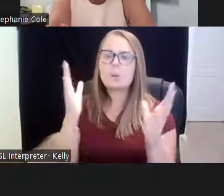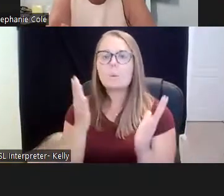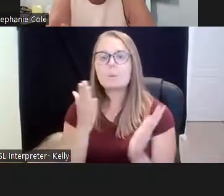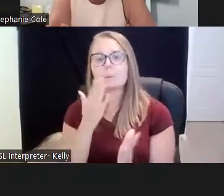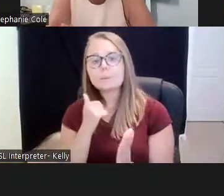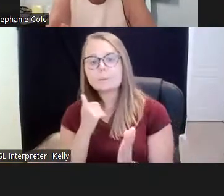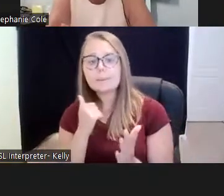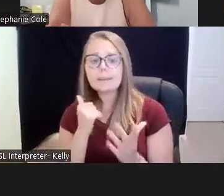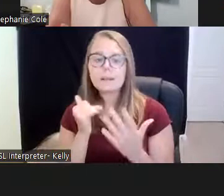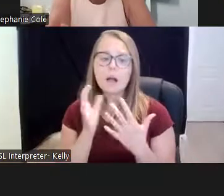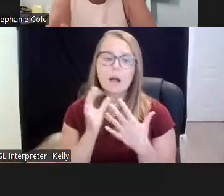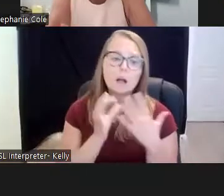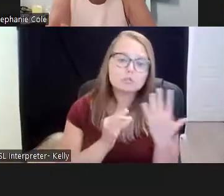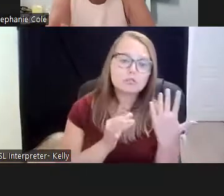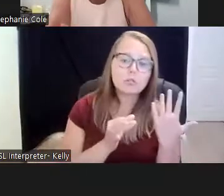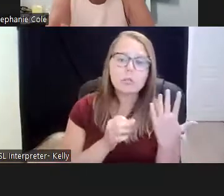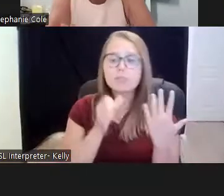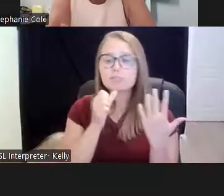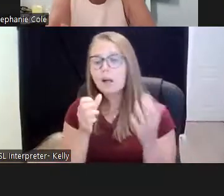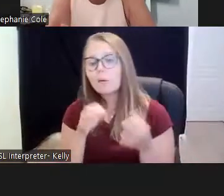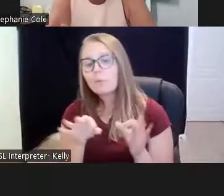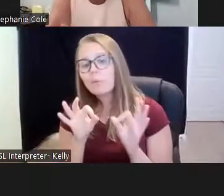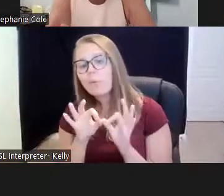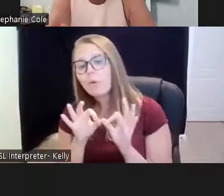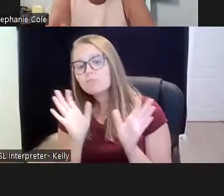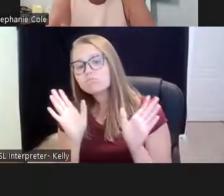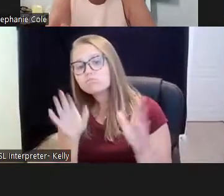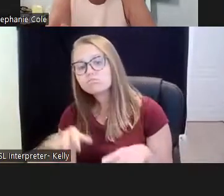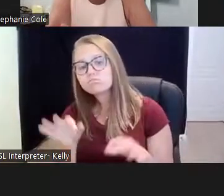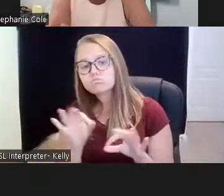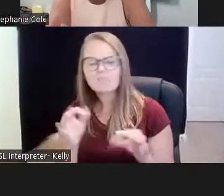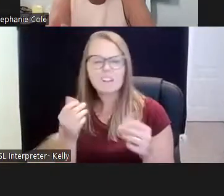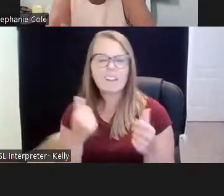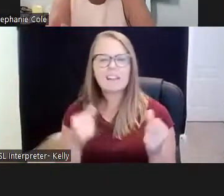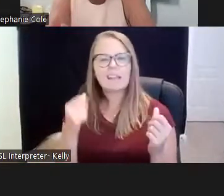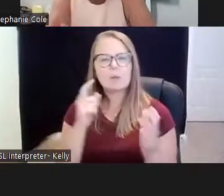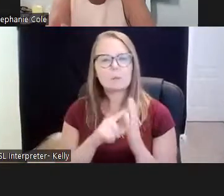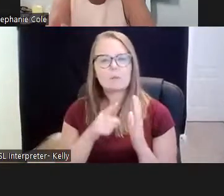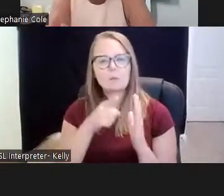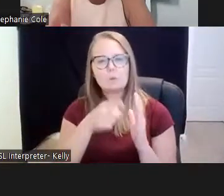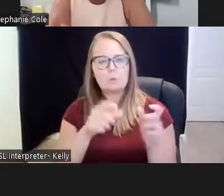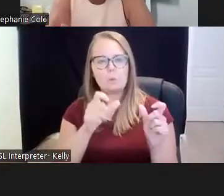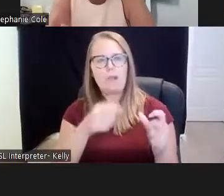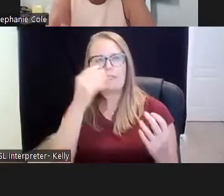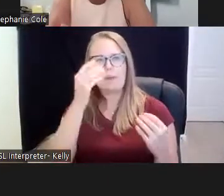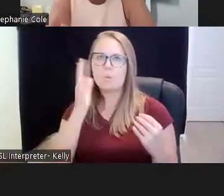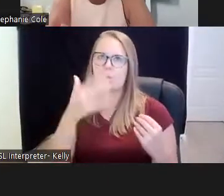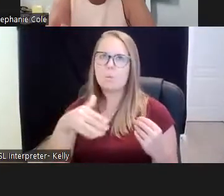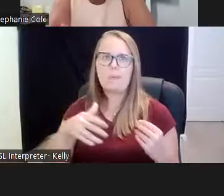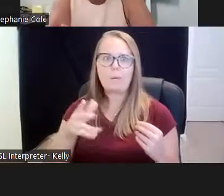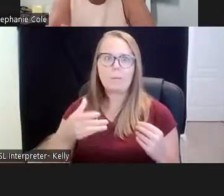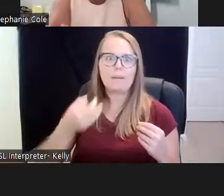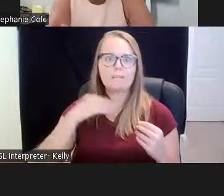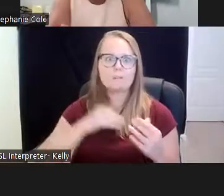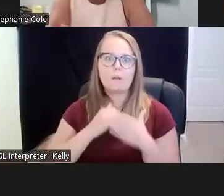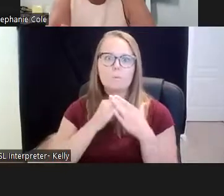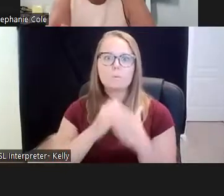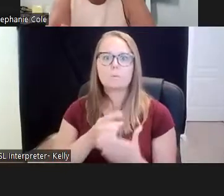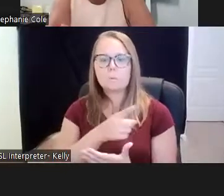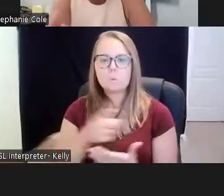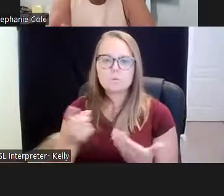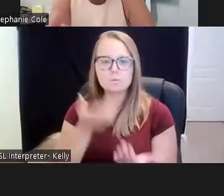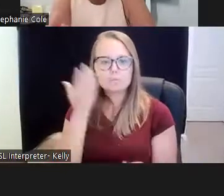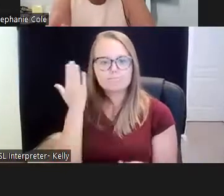or, not really critical, is there any research that you can think of that would be beneficial that would help you in making the case for